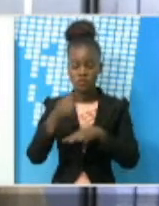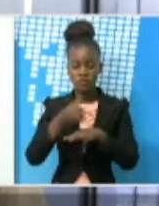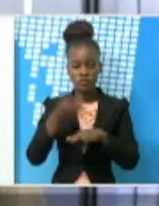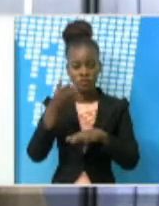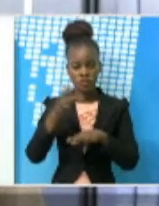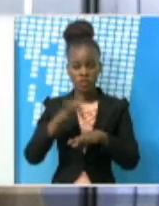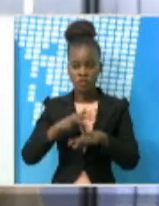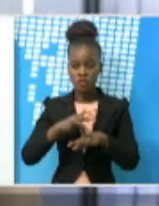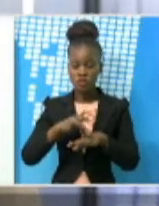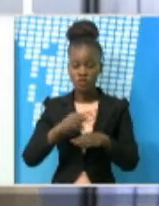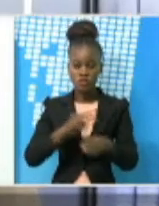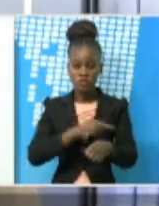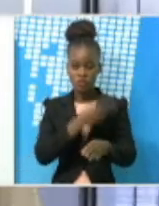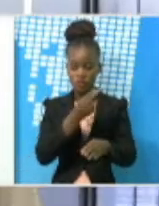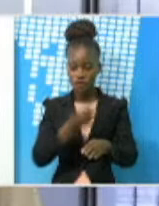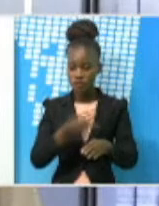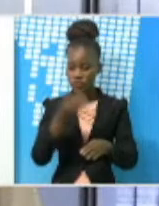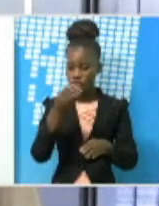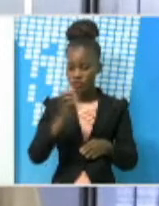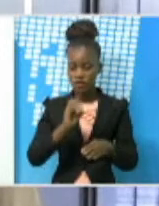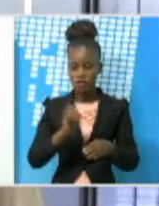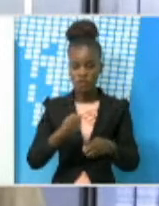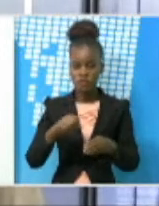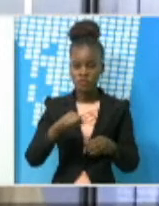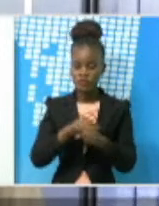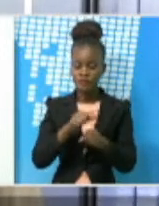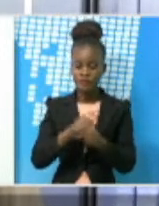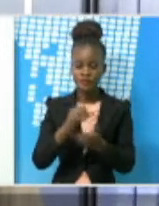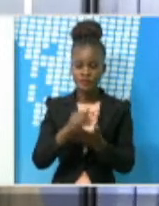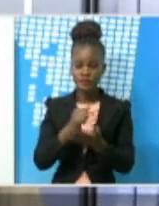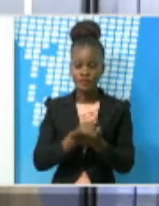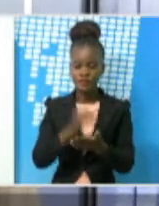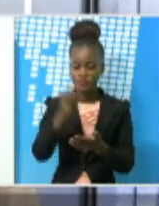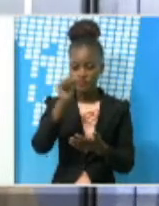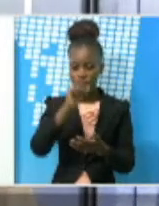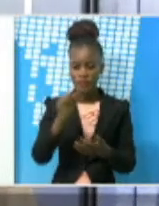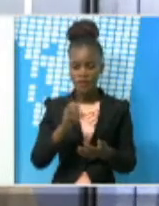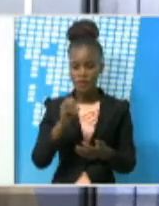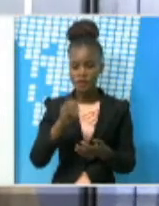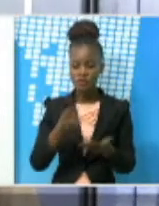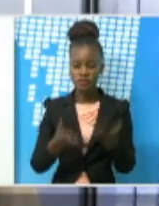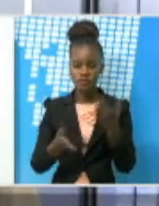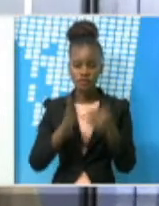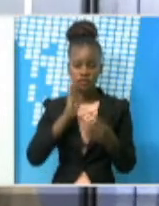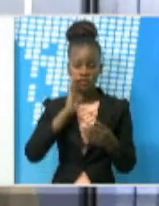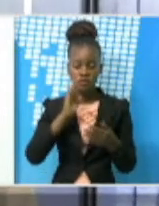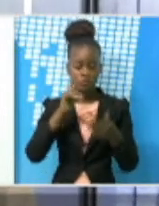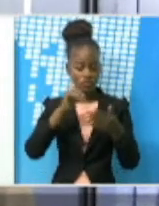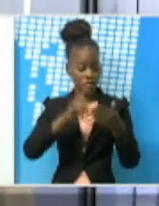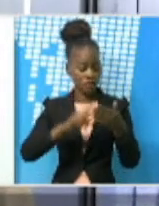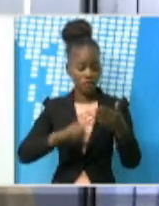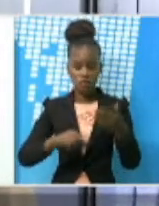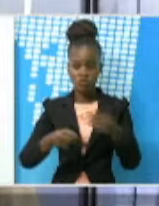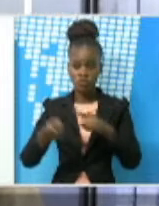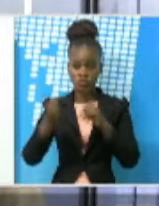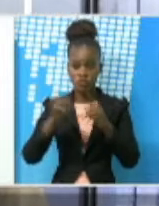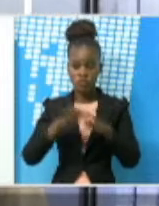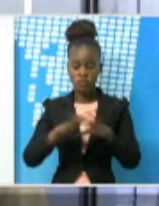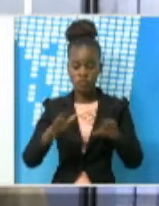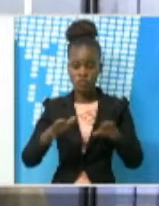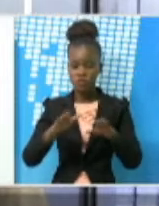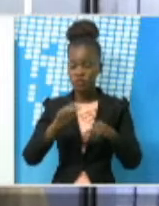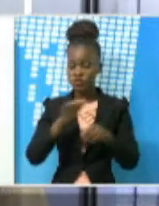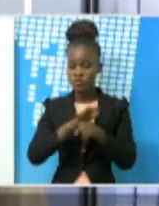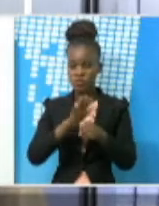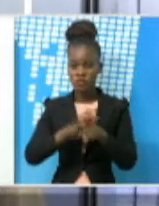have reports, that do the audits. And so they may need to make less stringent their conditions so that the majority of the